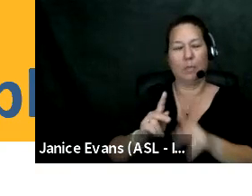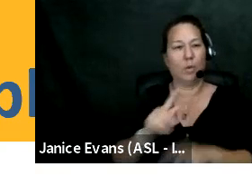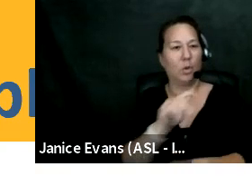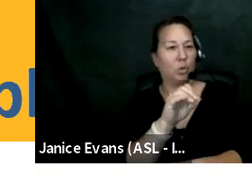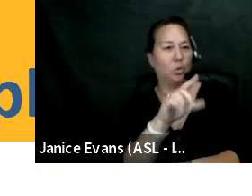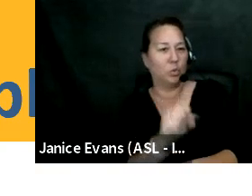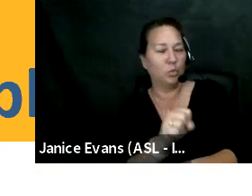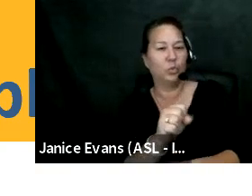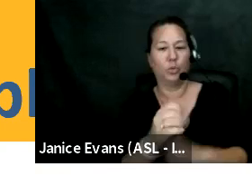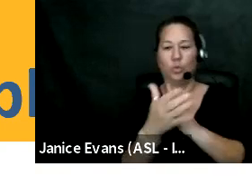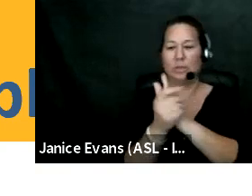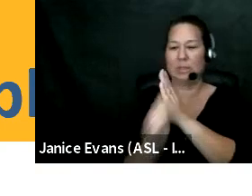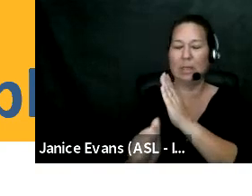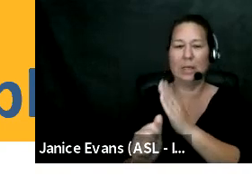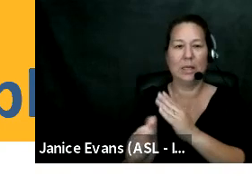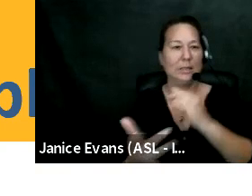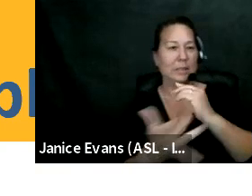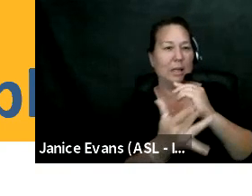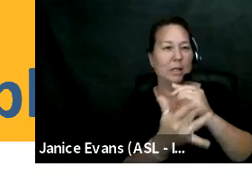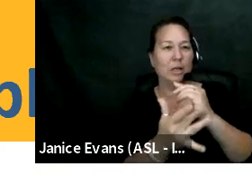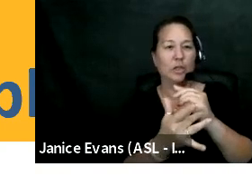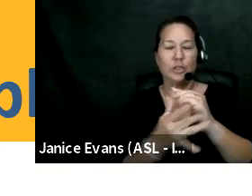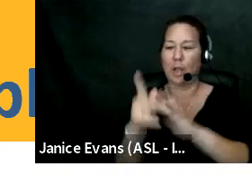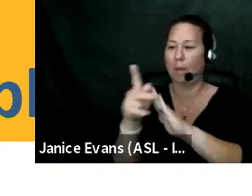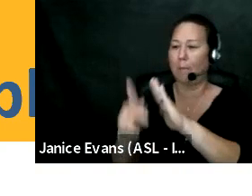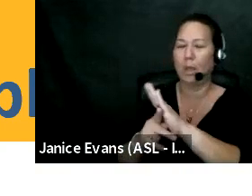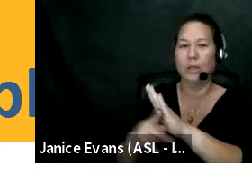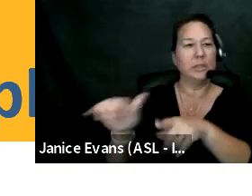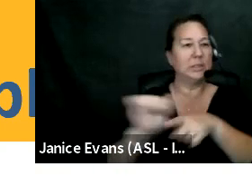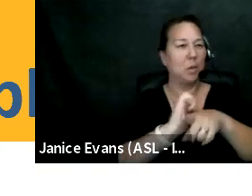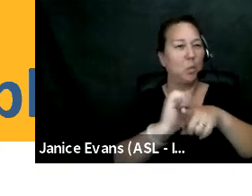skills, policies, and practices.